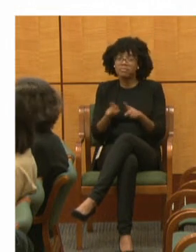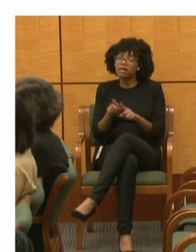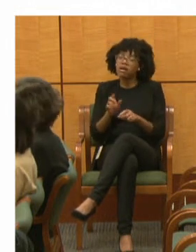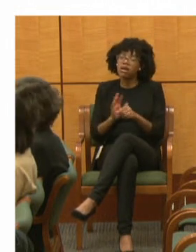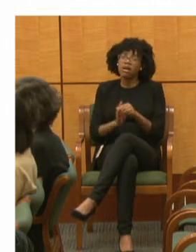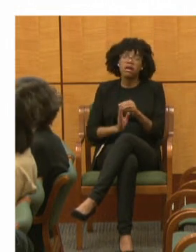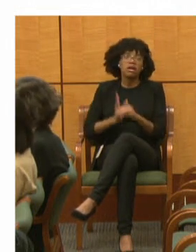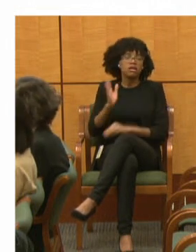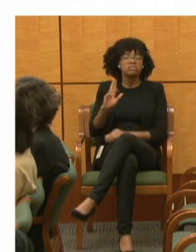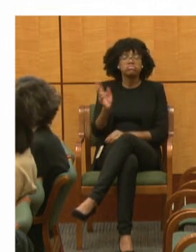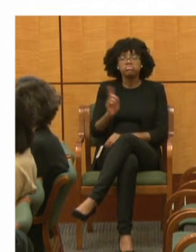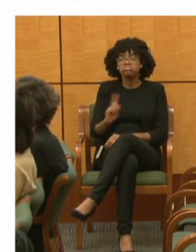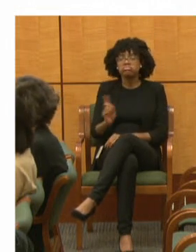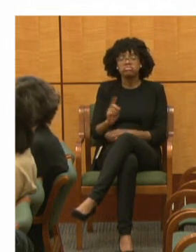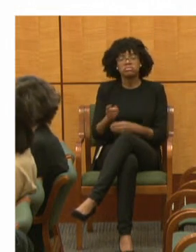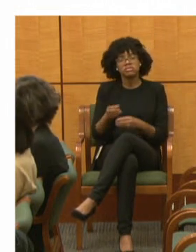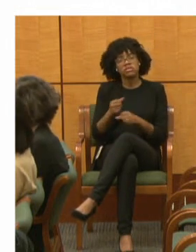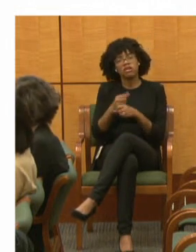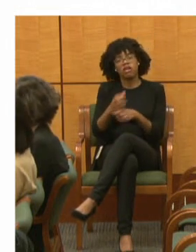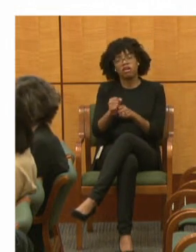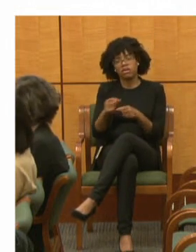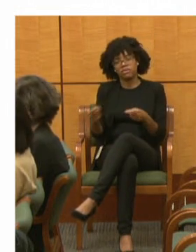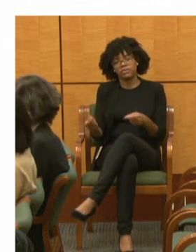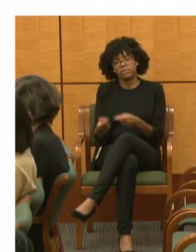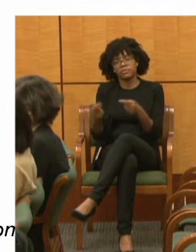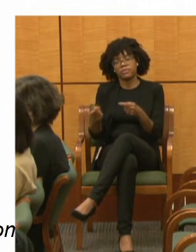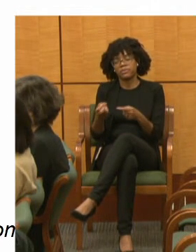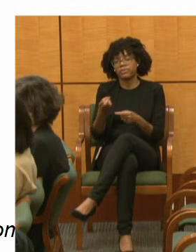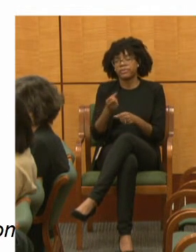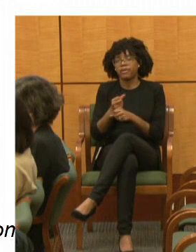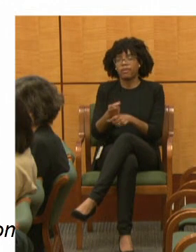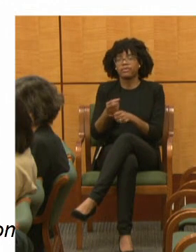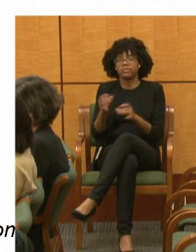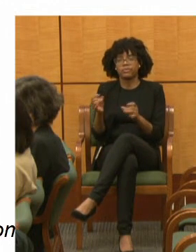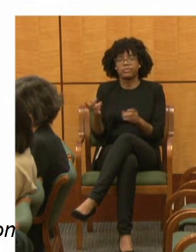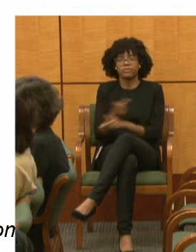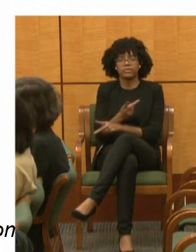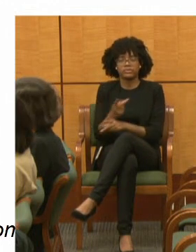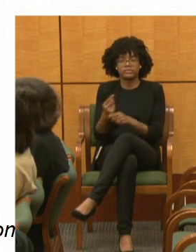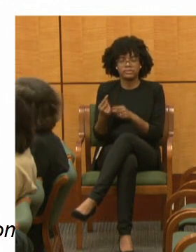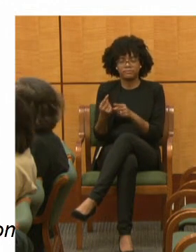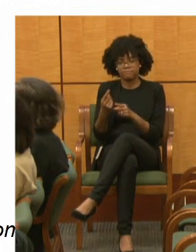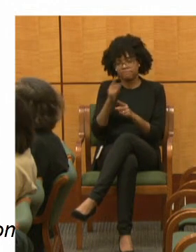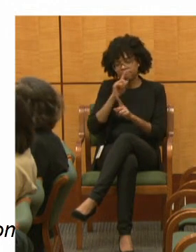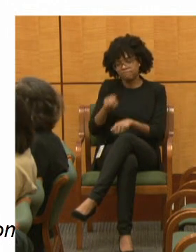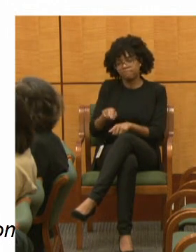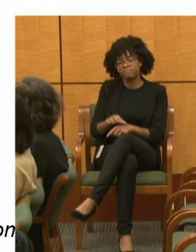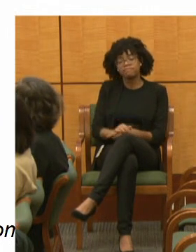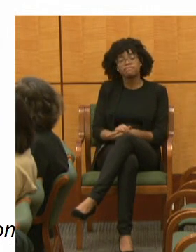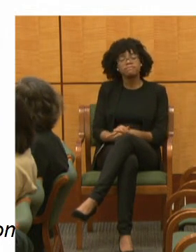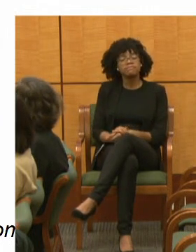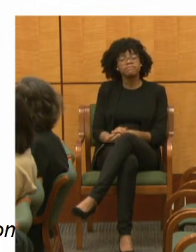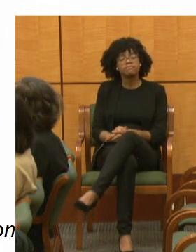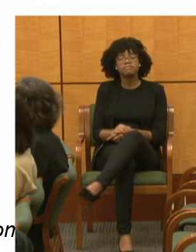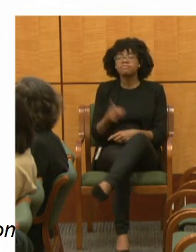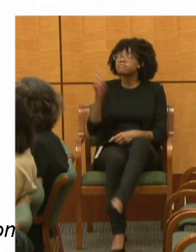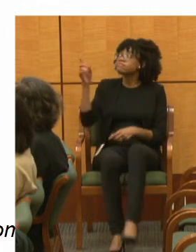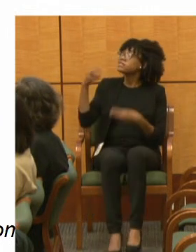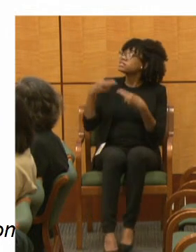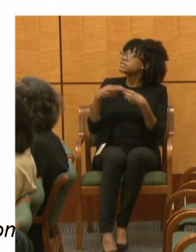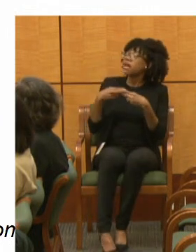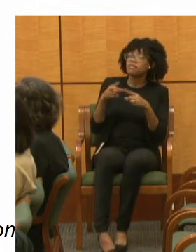talked about allergens and similar types of sensitivities. Now, this is a slide from the March meeting with